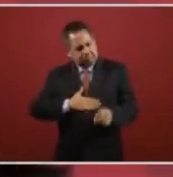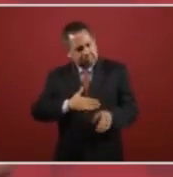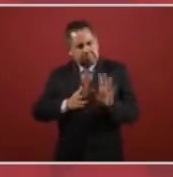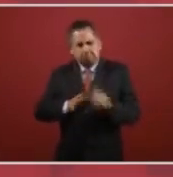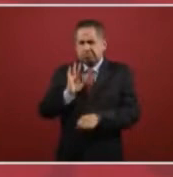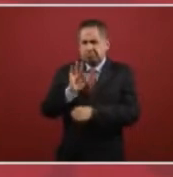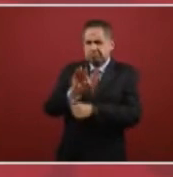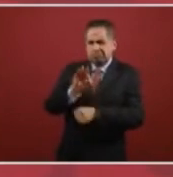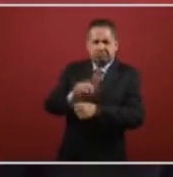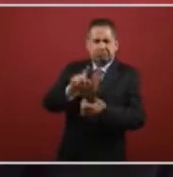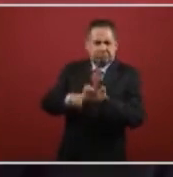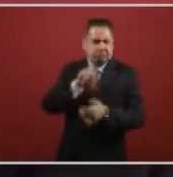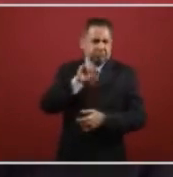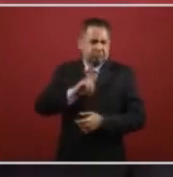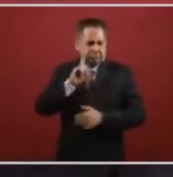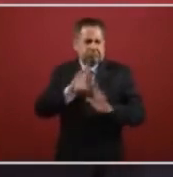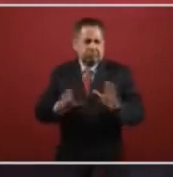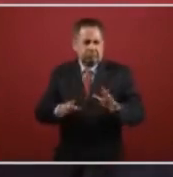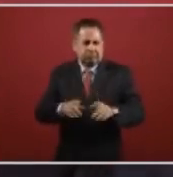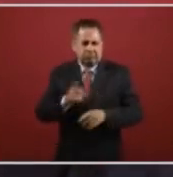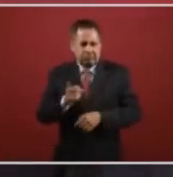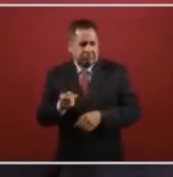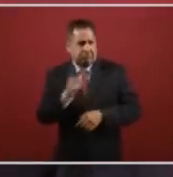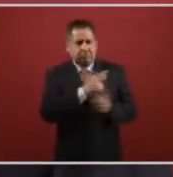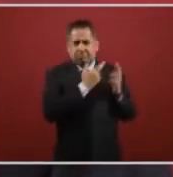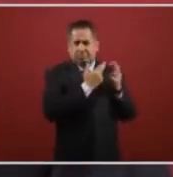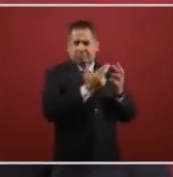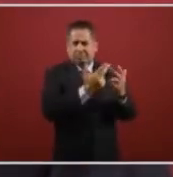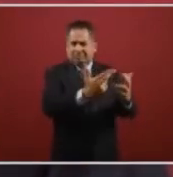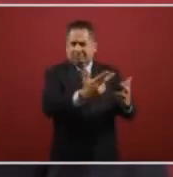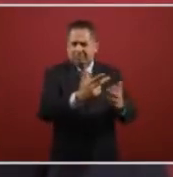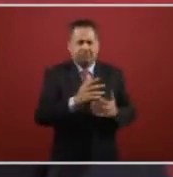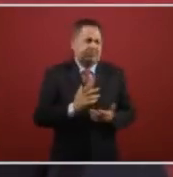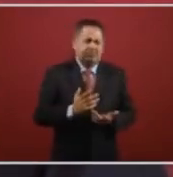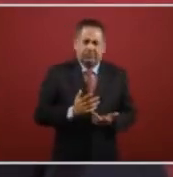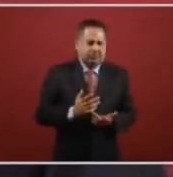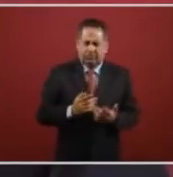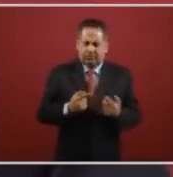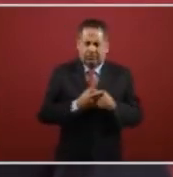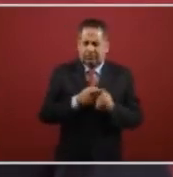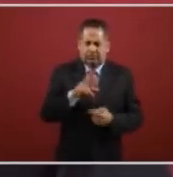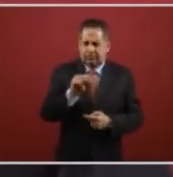in this case, the defense of women, with destruction.